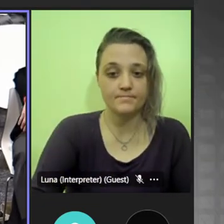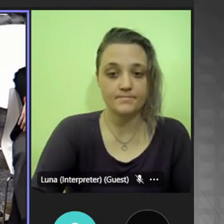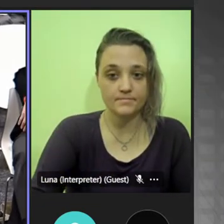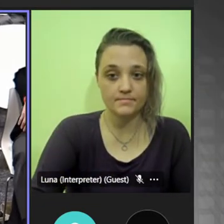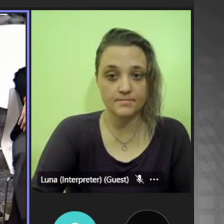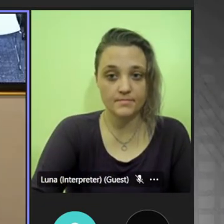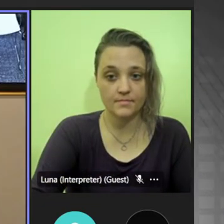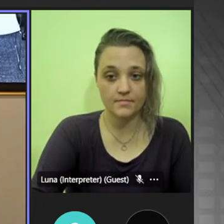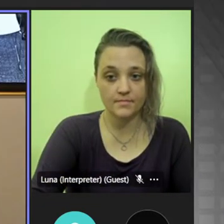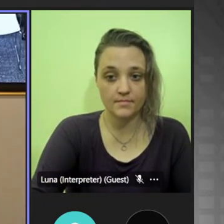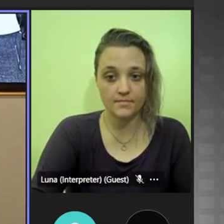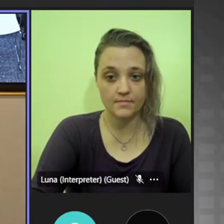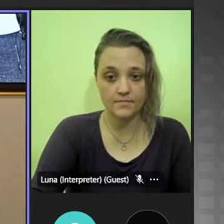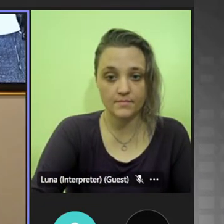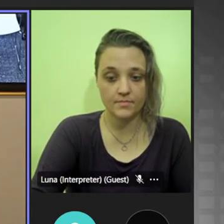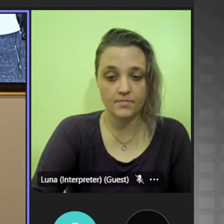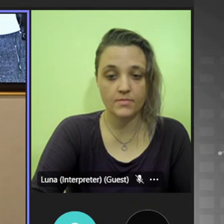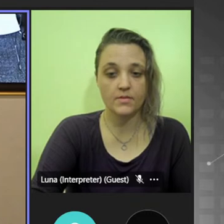speak